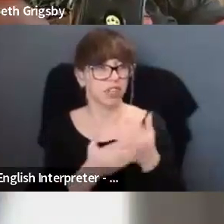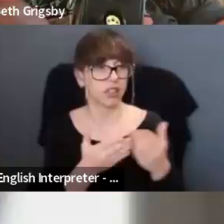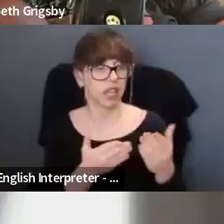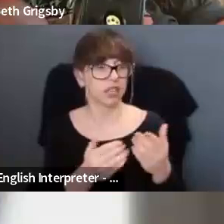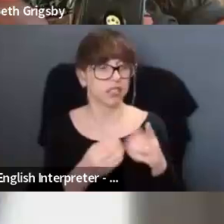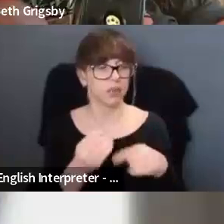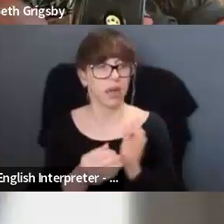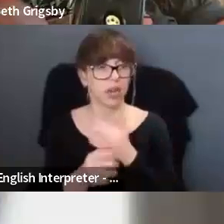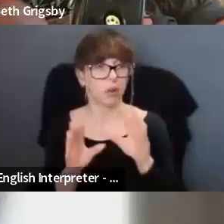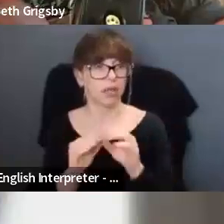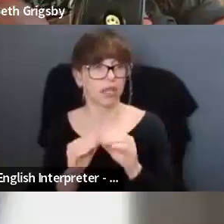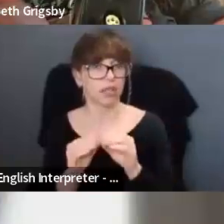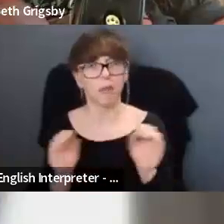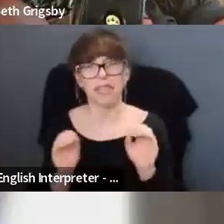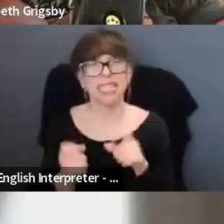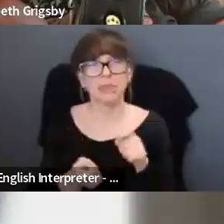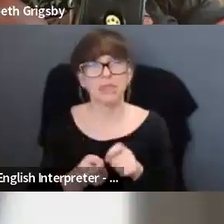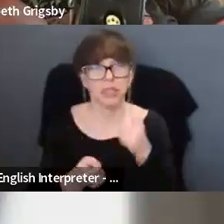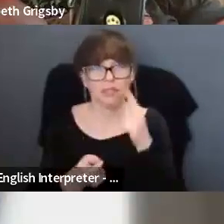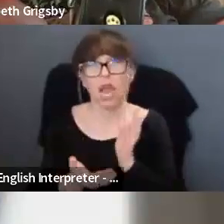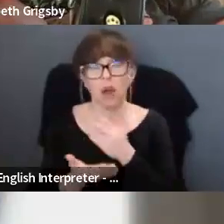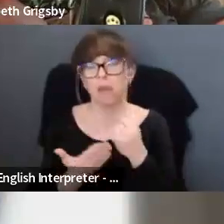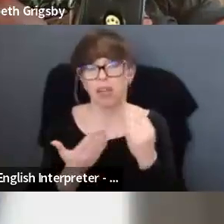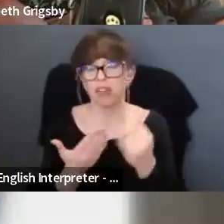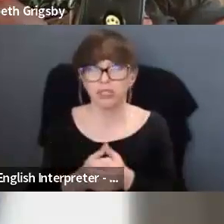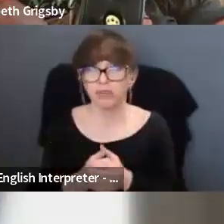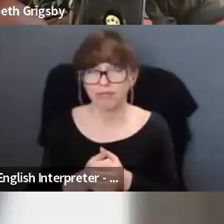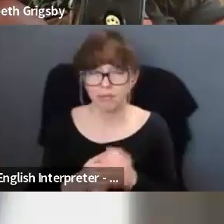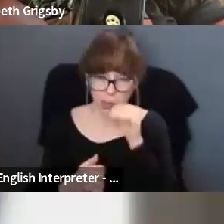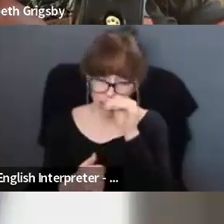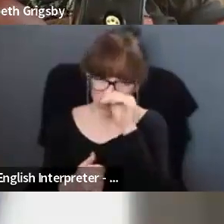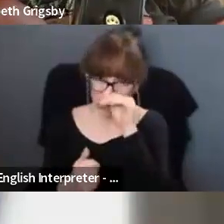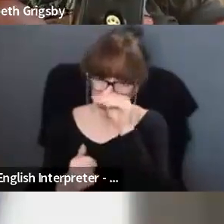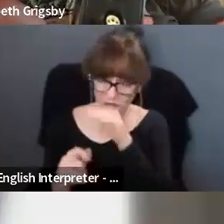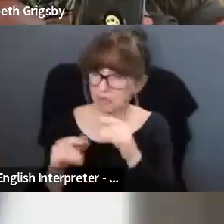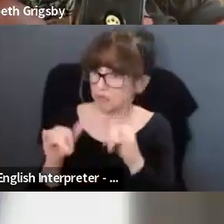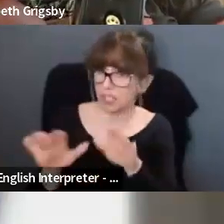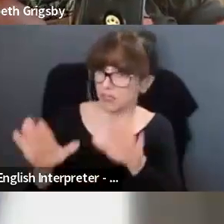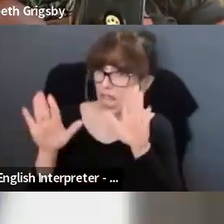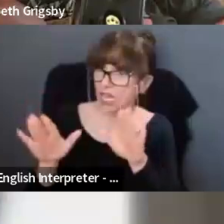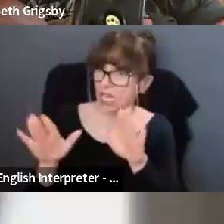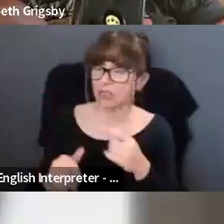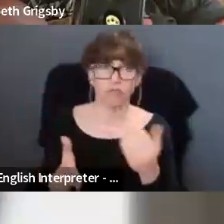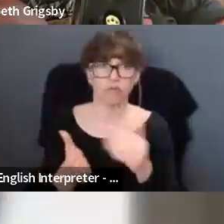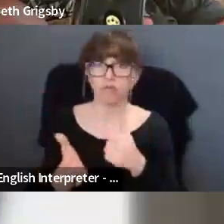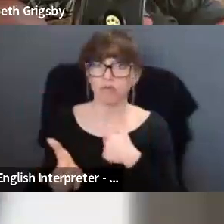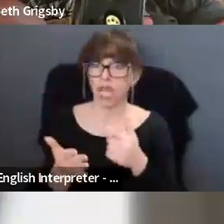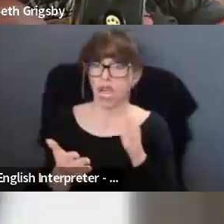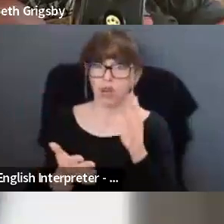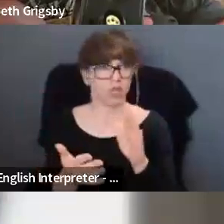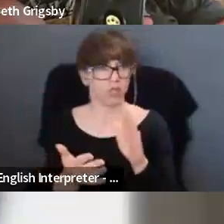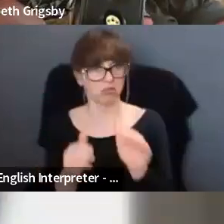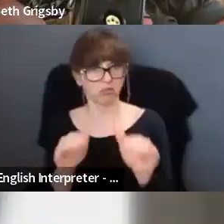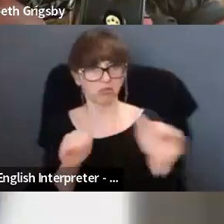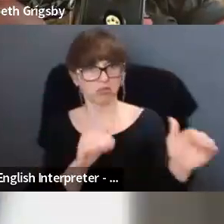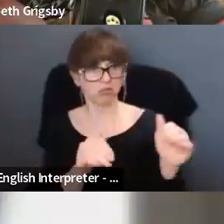don't have one specifically for our project though. Yeah, this is fantastic. And again, I would challenge probably any provider of